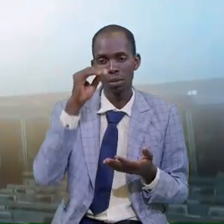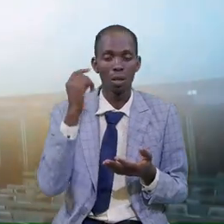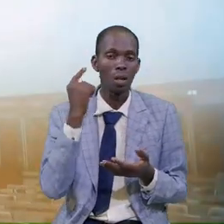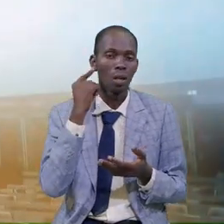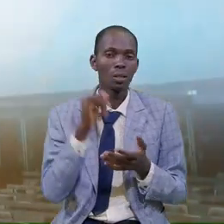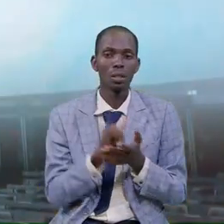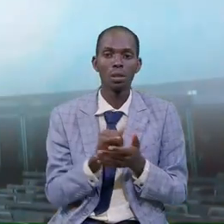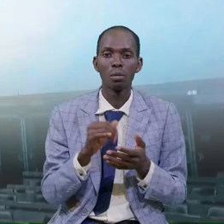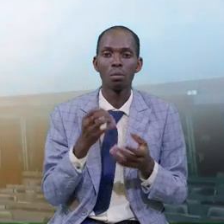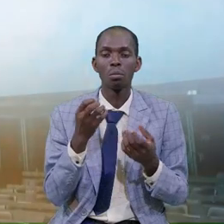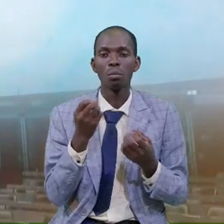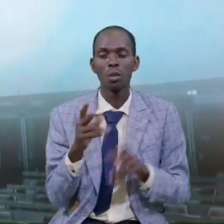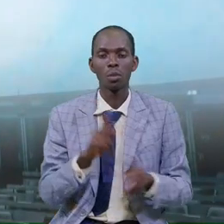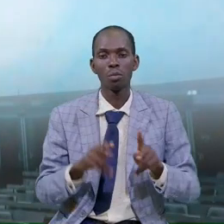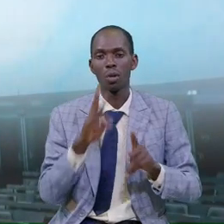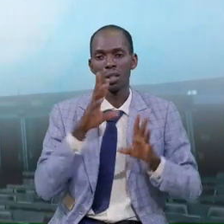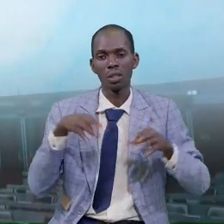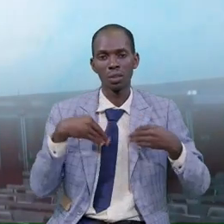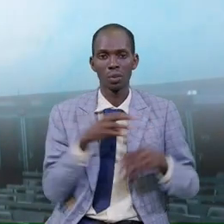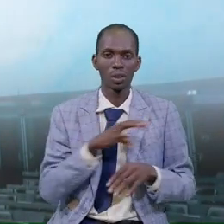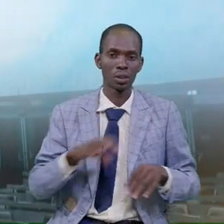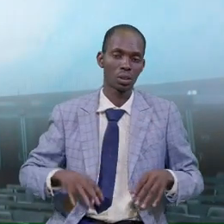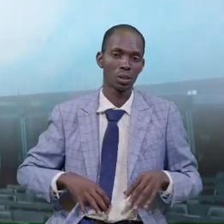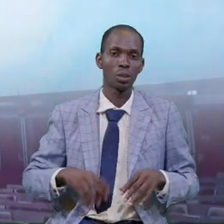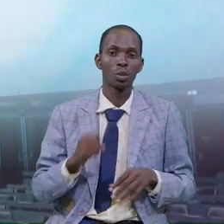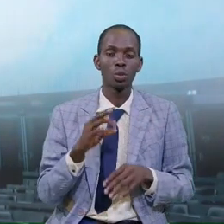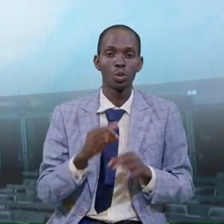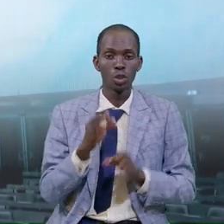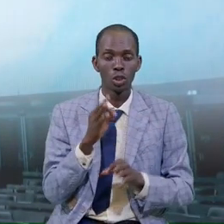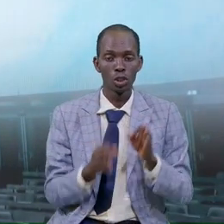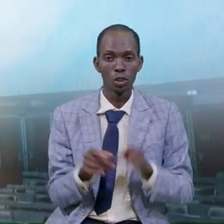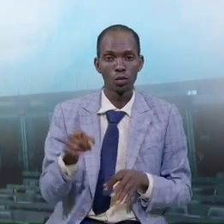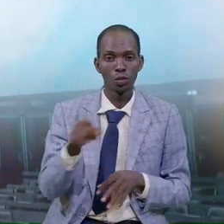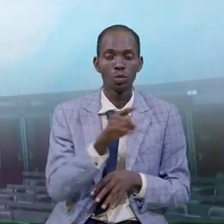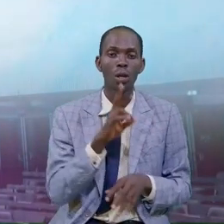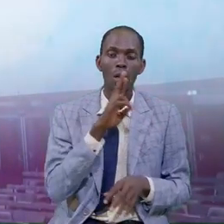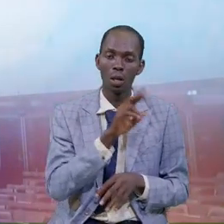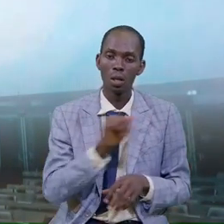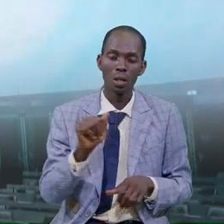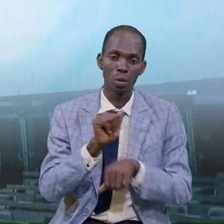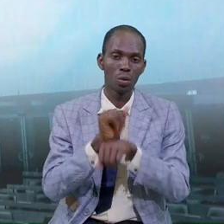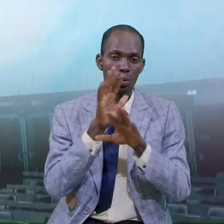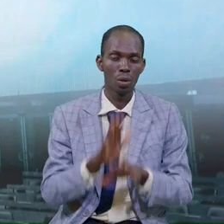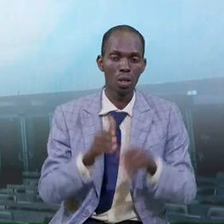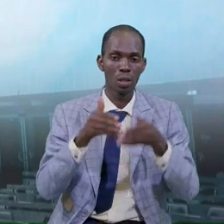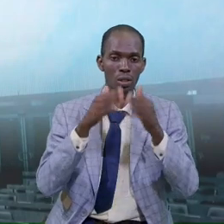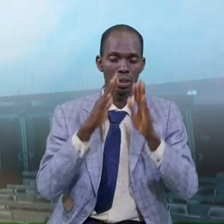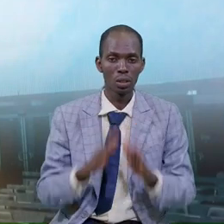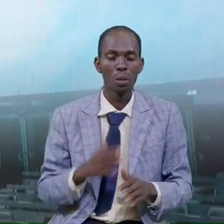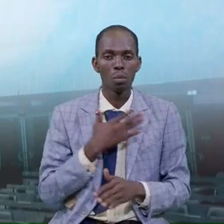are in the stadium, if you're a member or a worker or leader, make sure that you join in